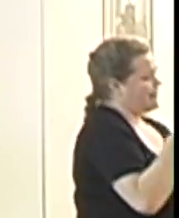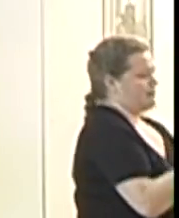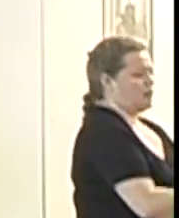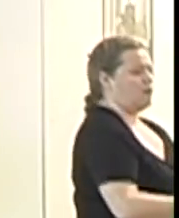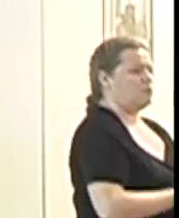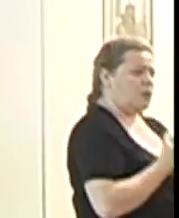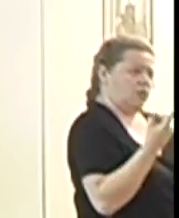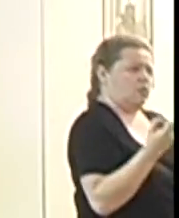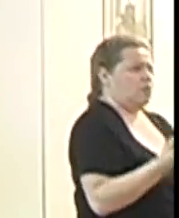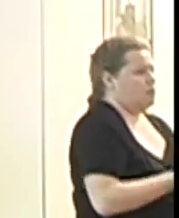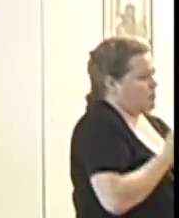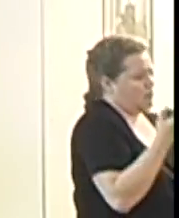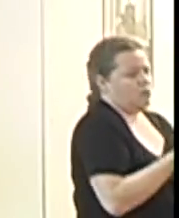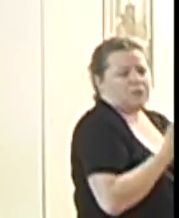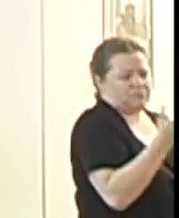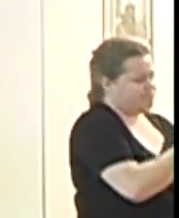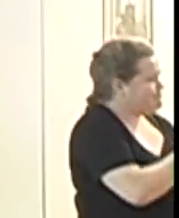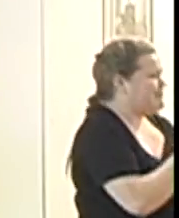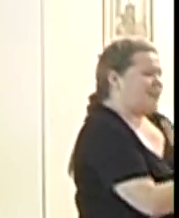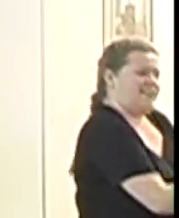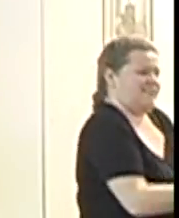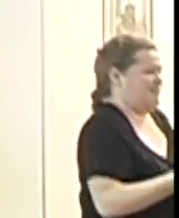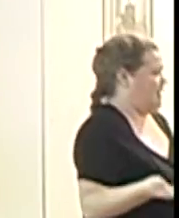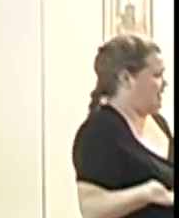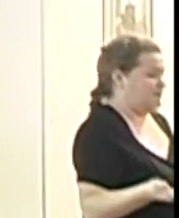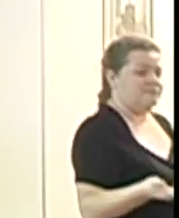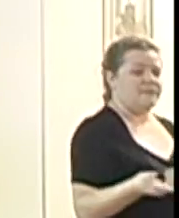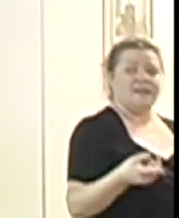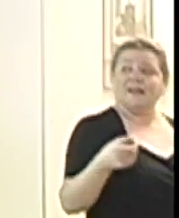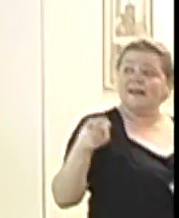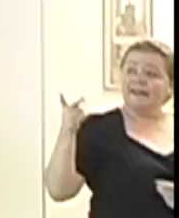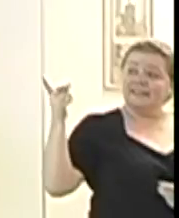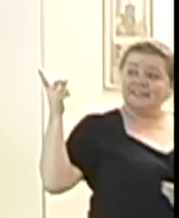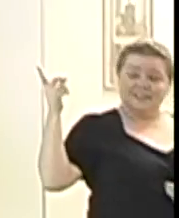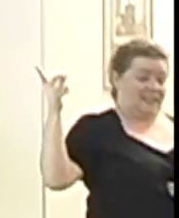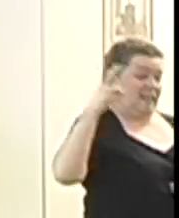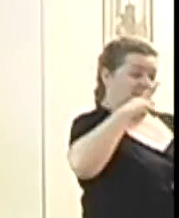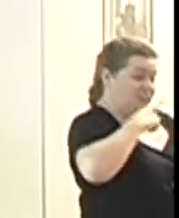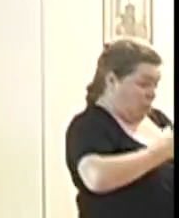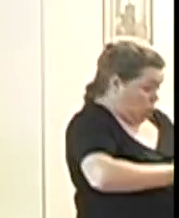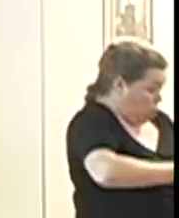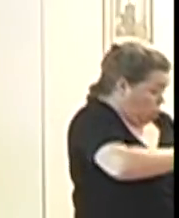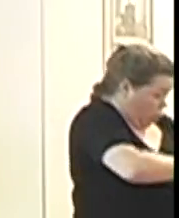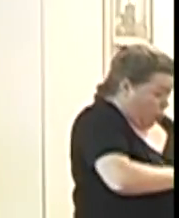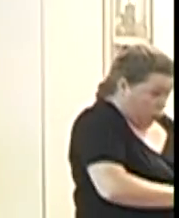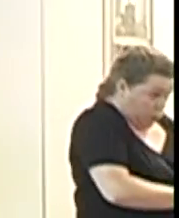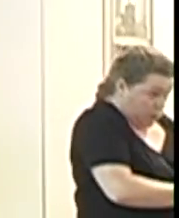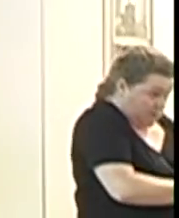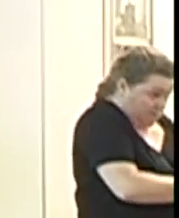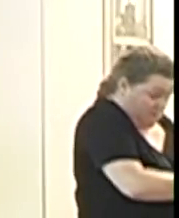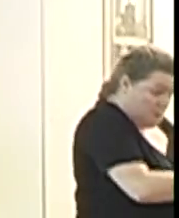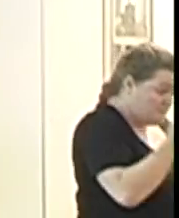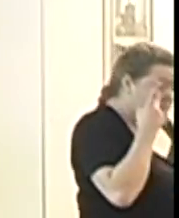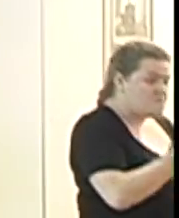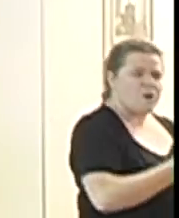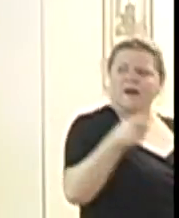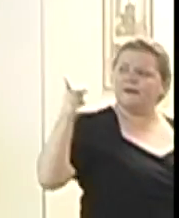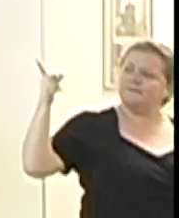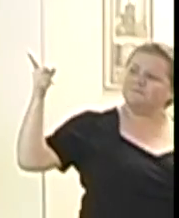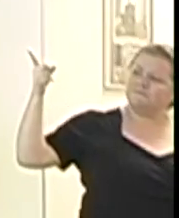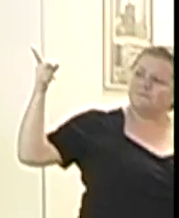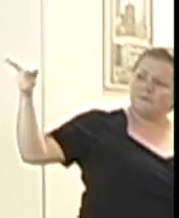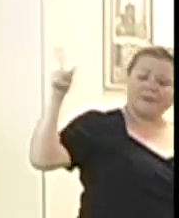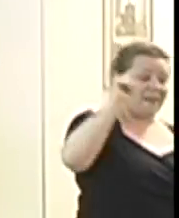patterns. These repetitive movements are prevalent in early development. So Esther Thalen noticed that